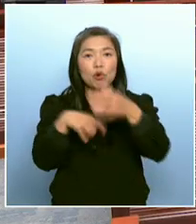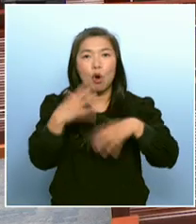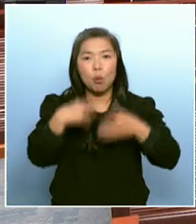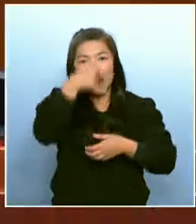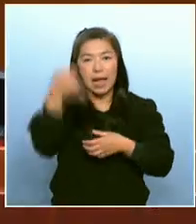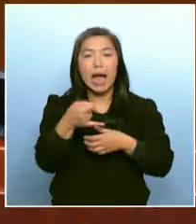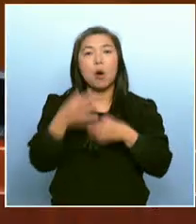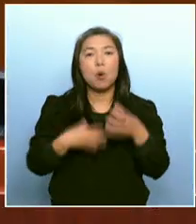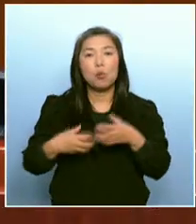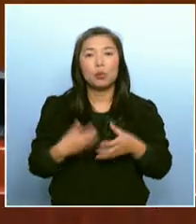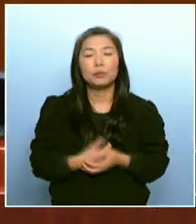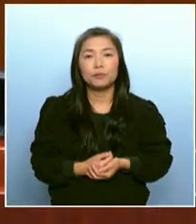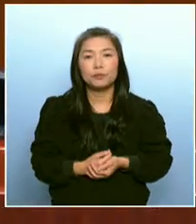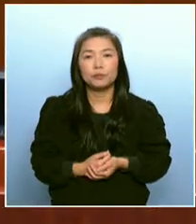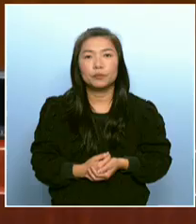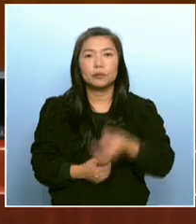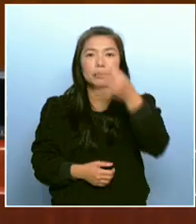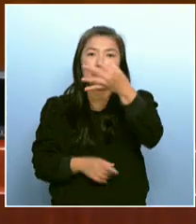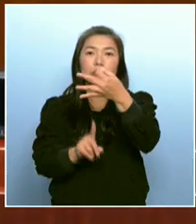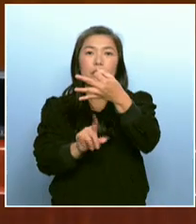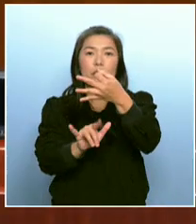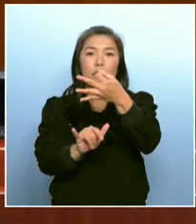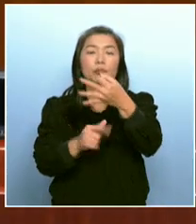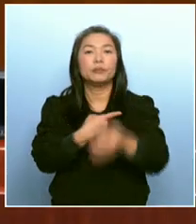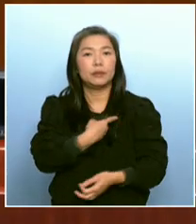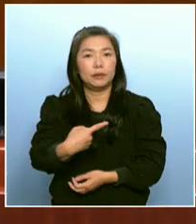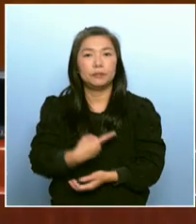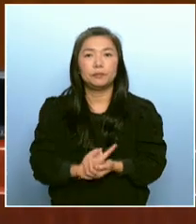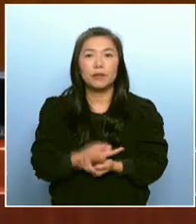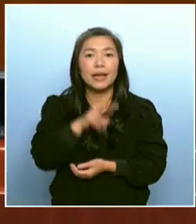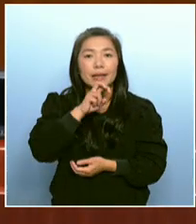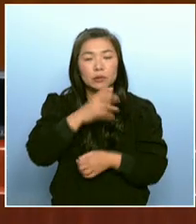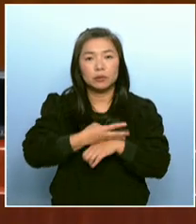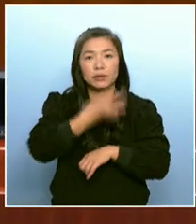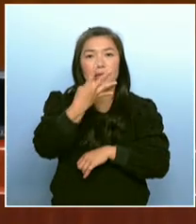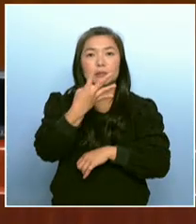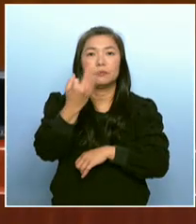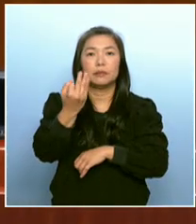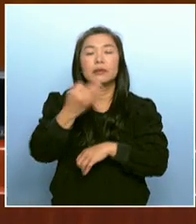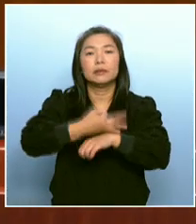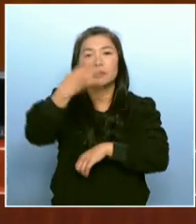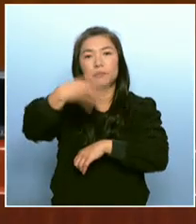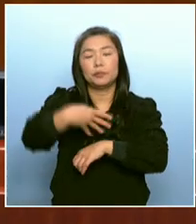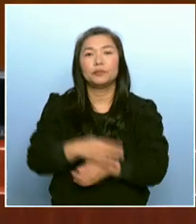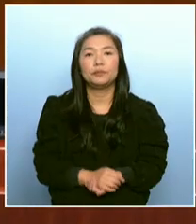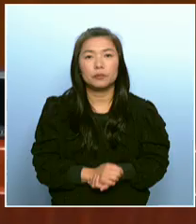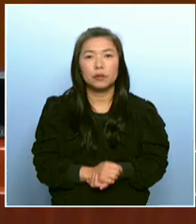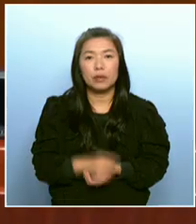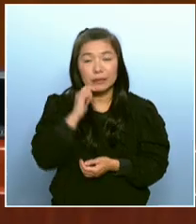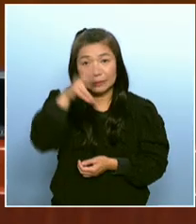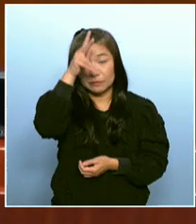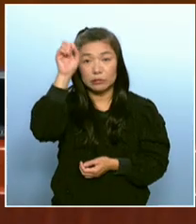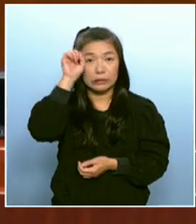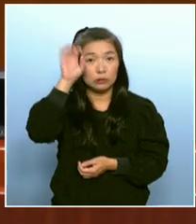this particular paper. The next meeting will be held on the 16th of March at 4:30 p.m. It's